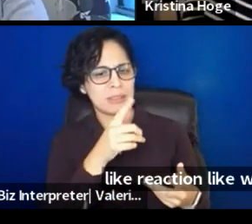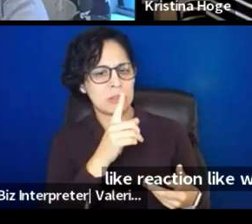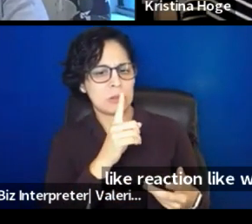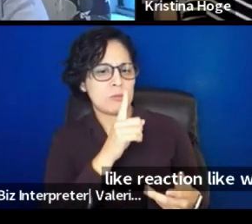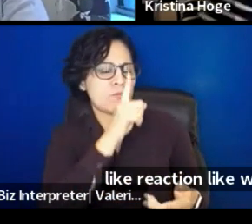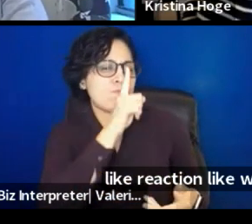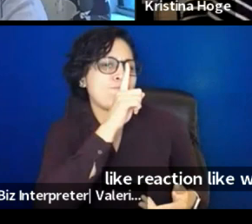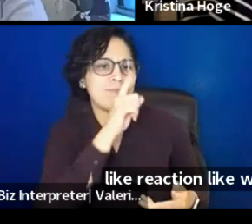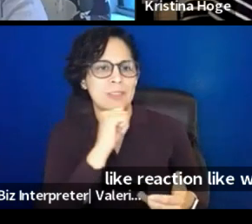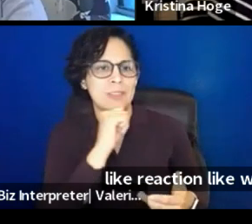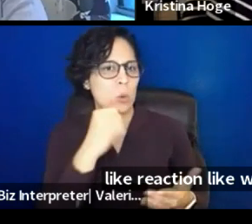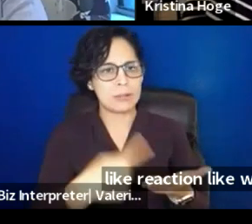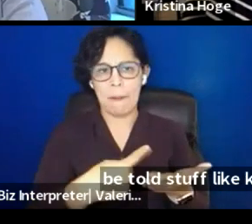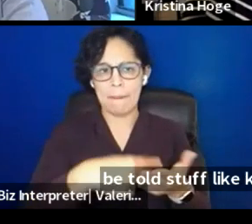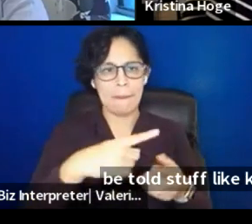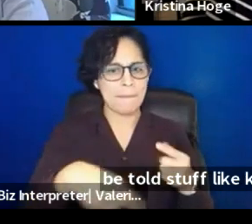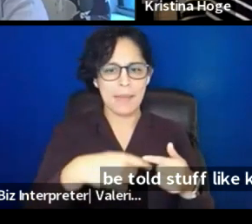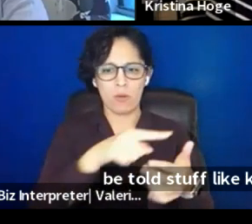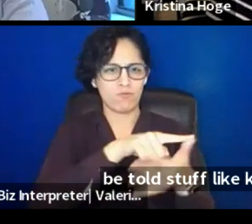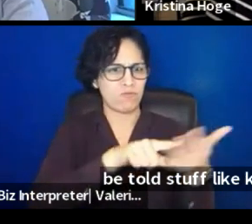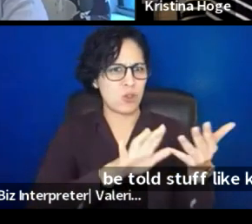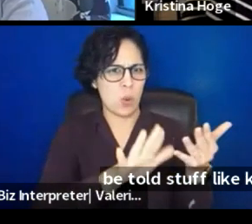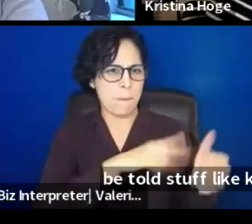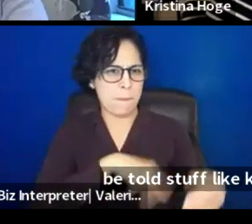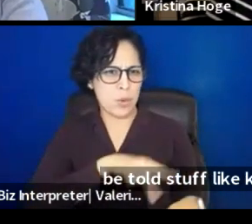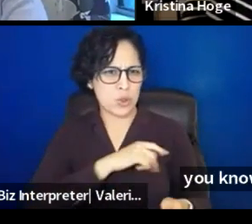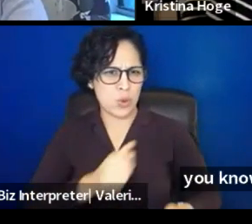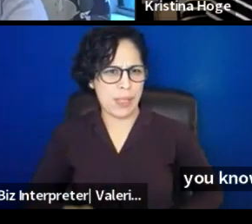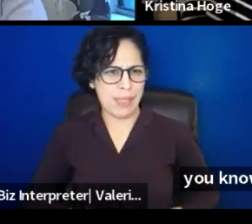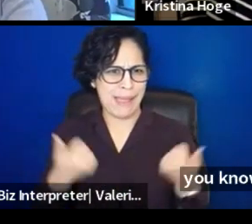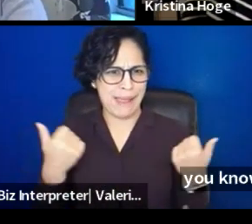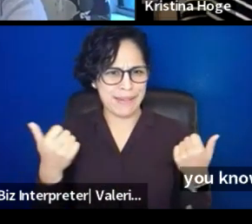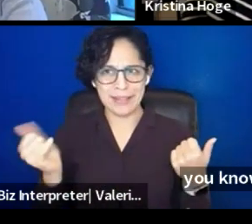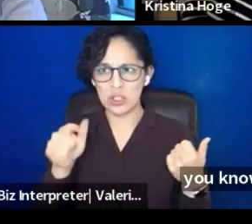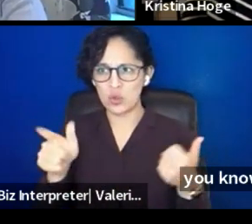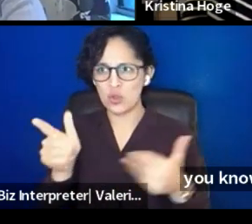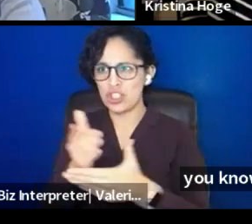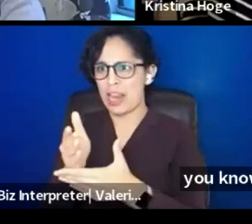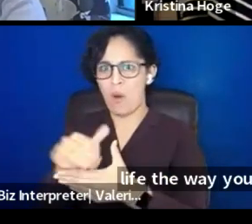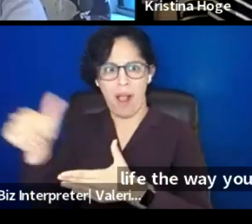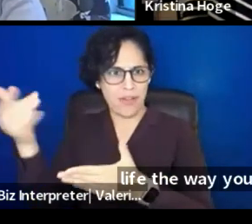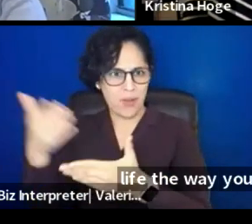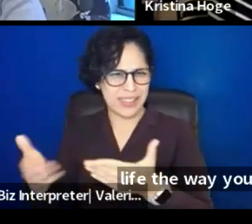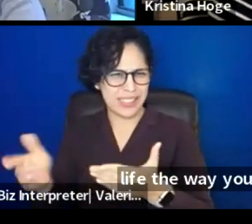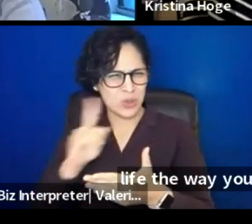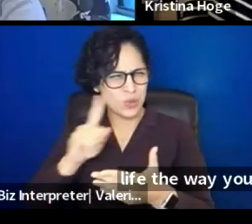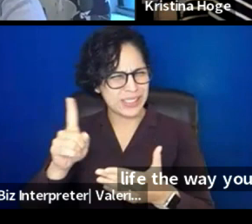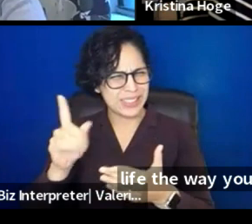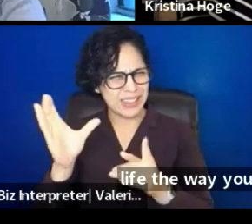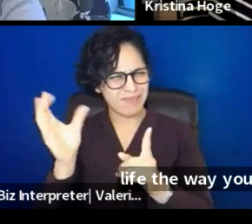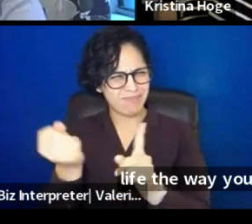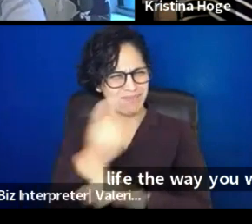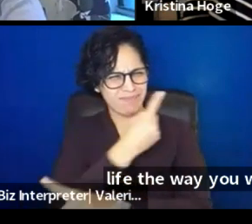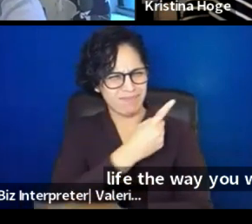hush, hush about your life the way you would share many other things. It's really odd to me. Like